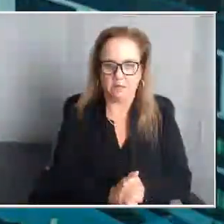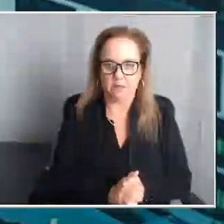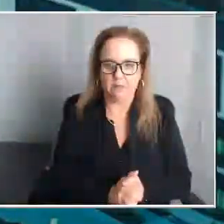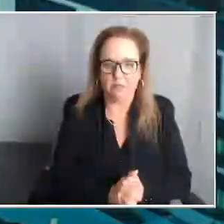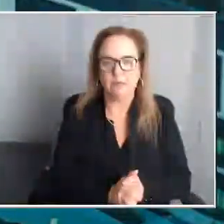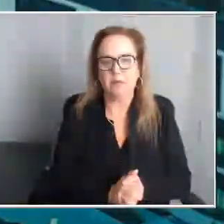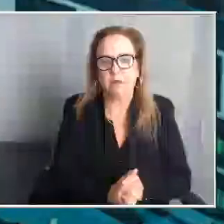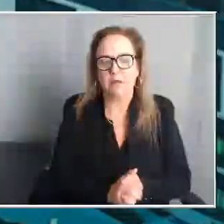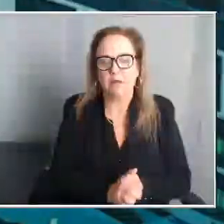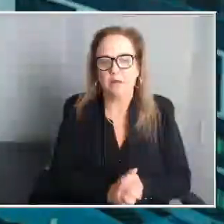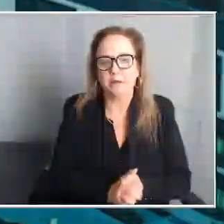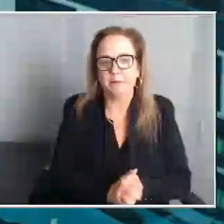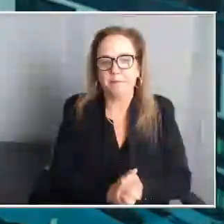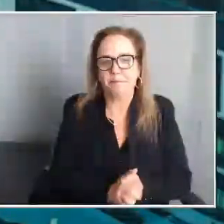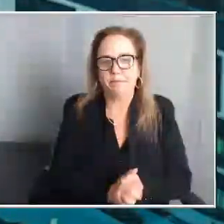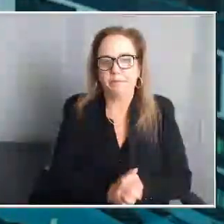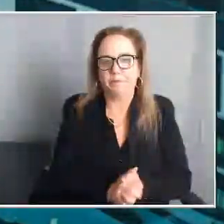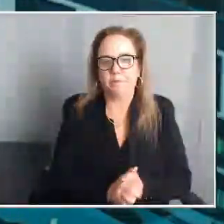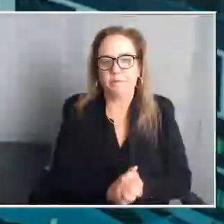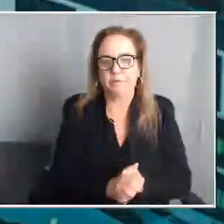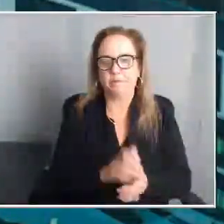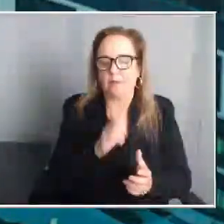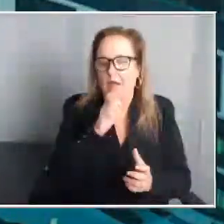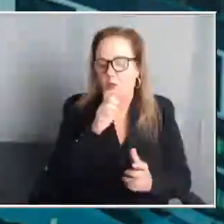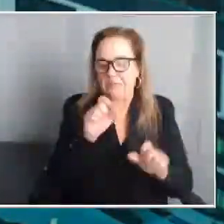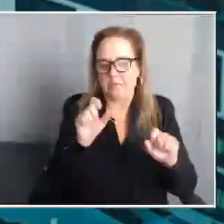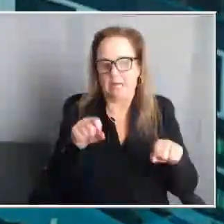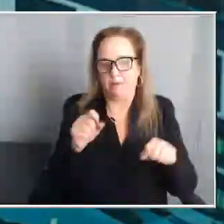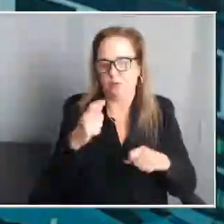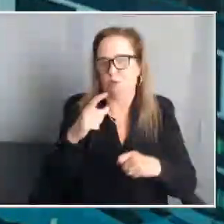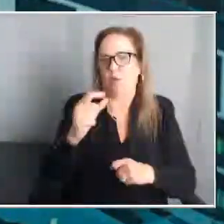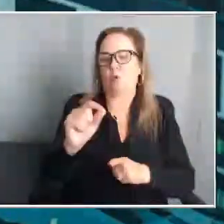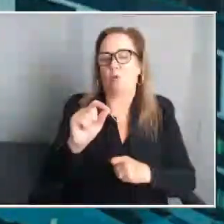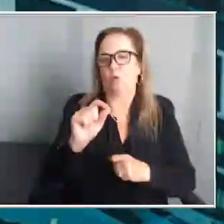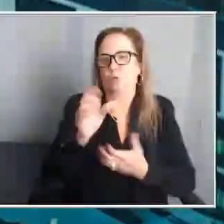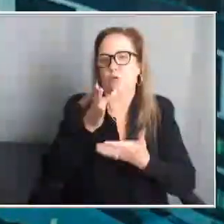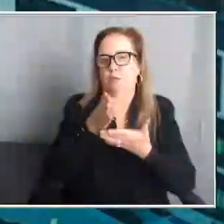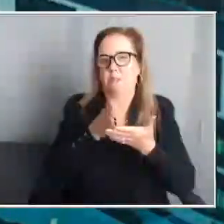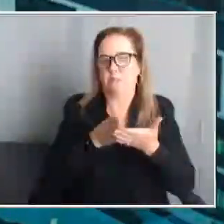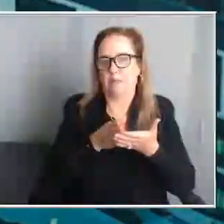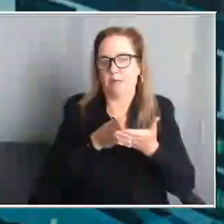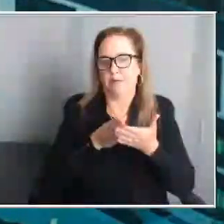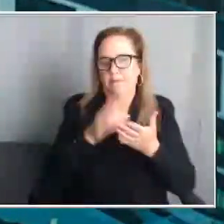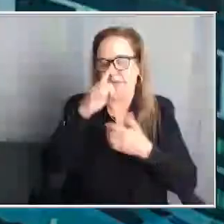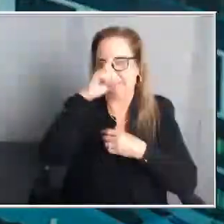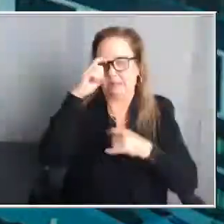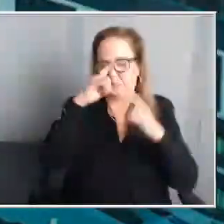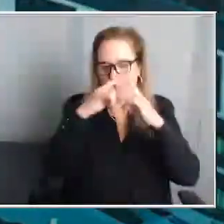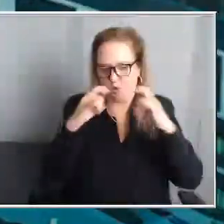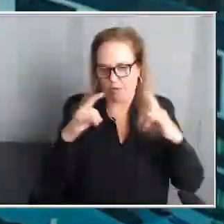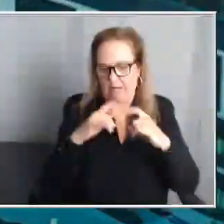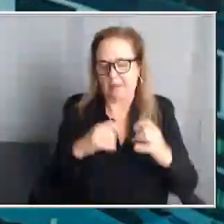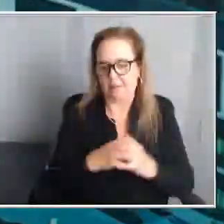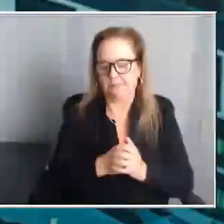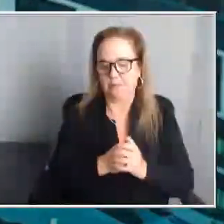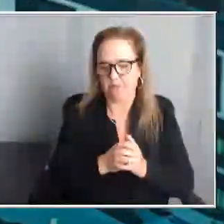And I wasn't able to go to some summer